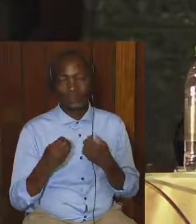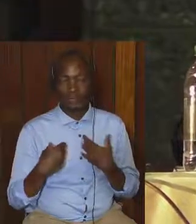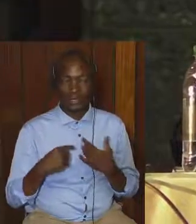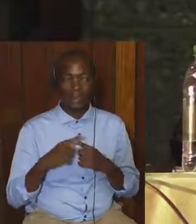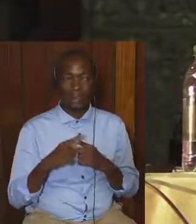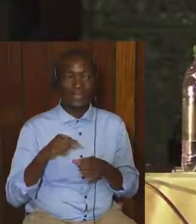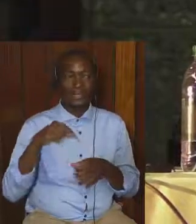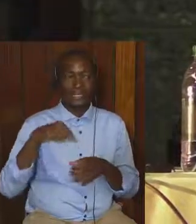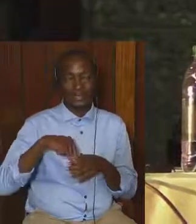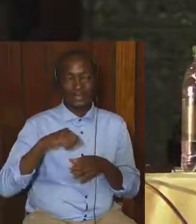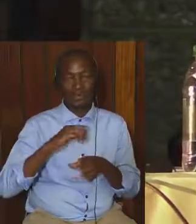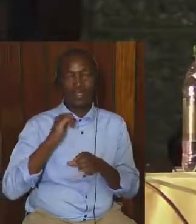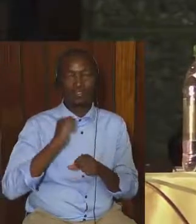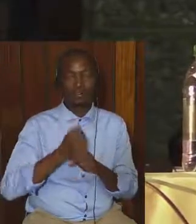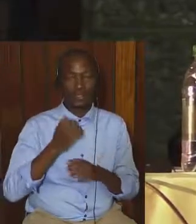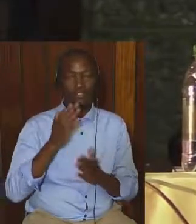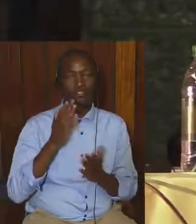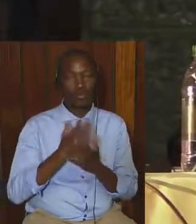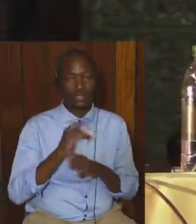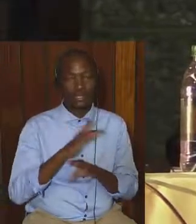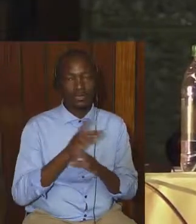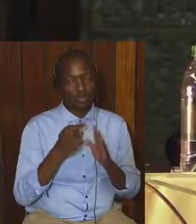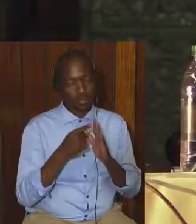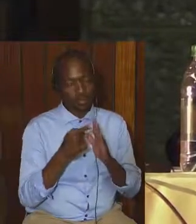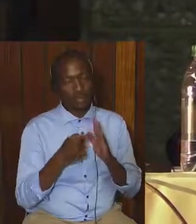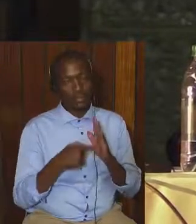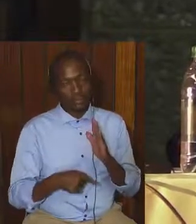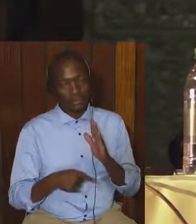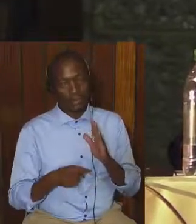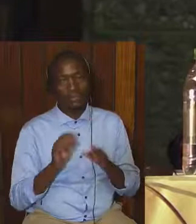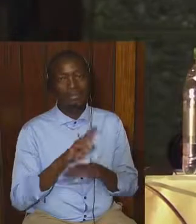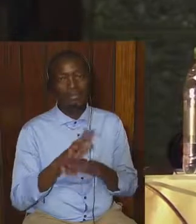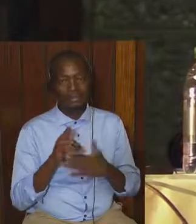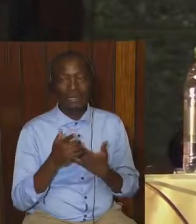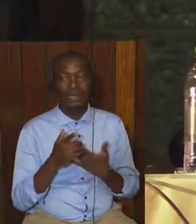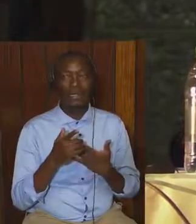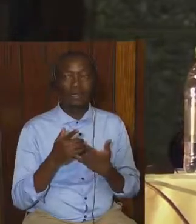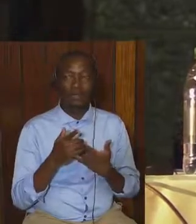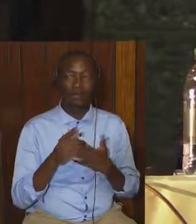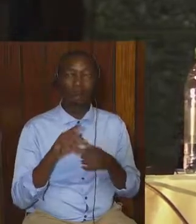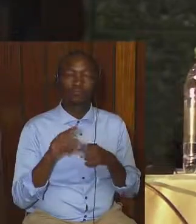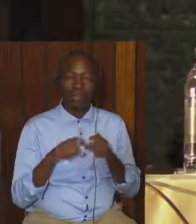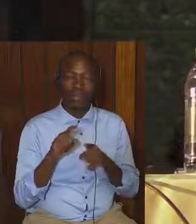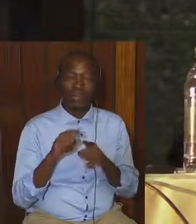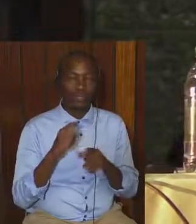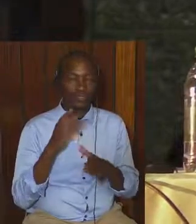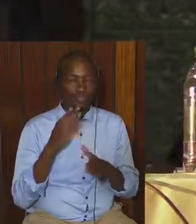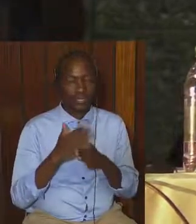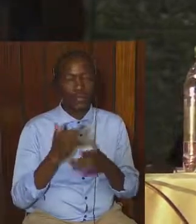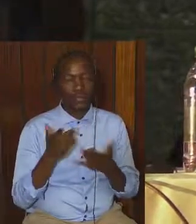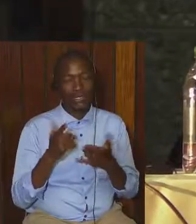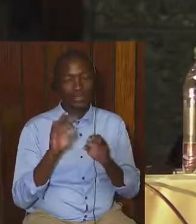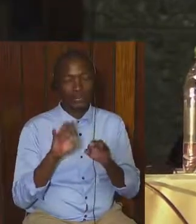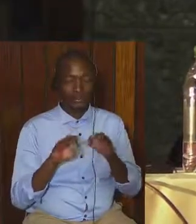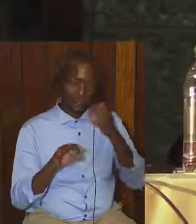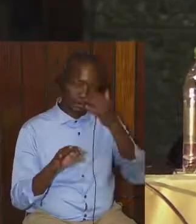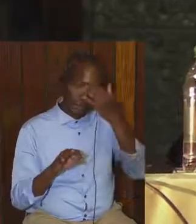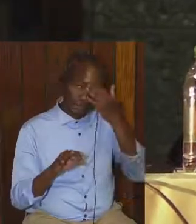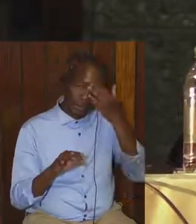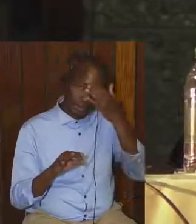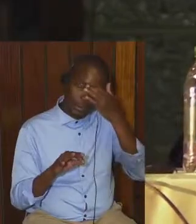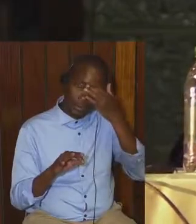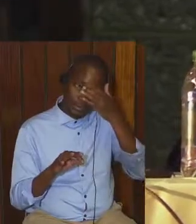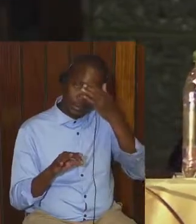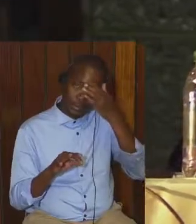that if there is an audit query, we do not incur irregular expenditure, and all that work has been completed. I think that work has been done,